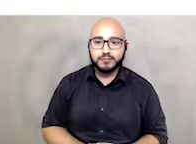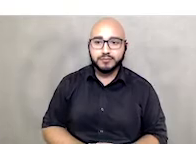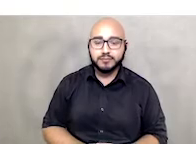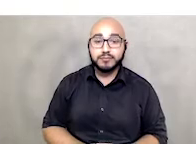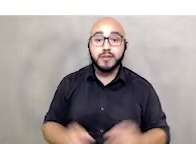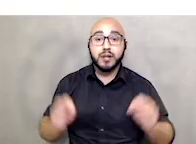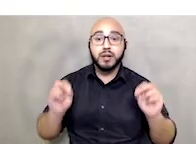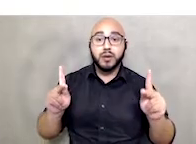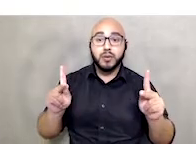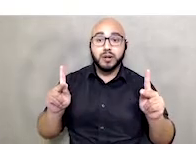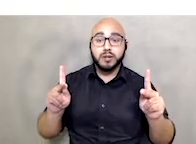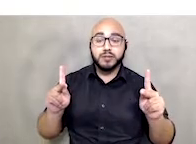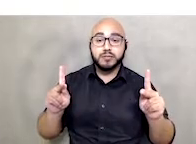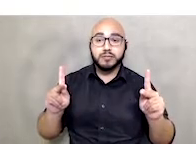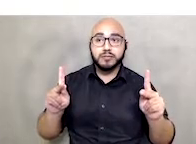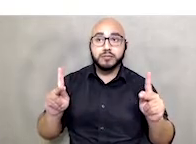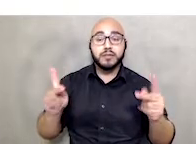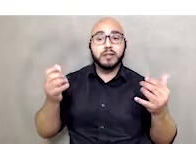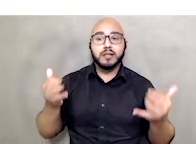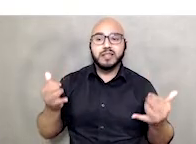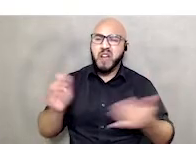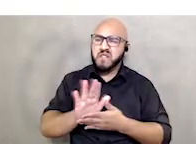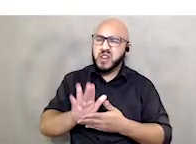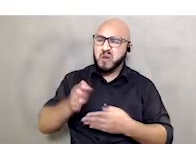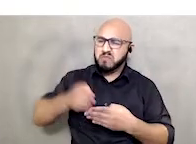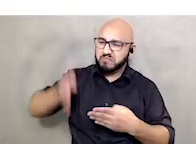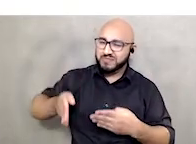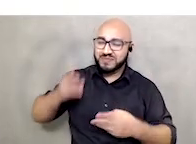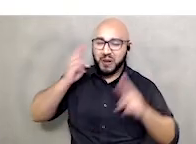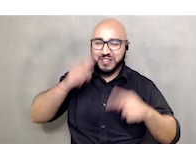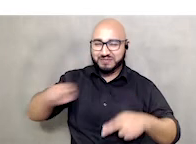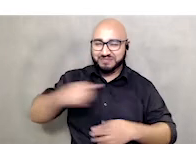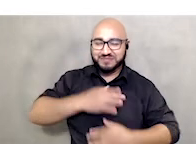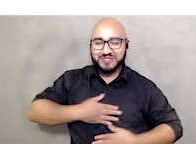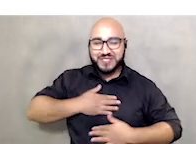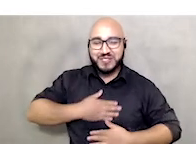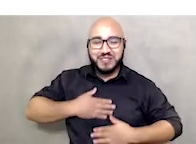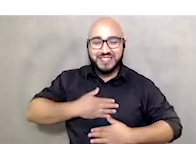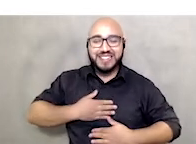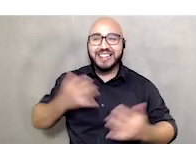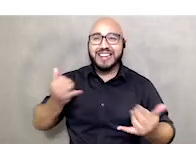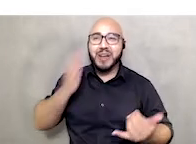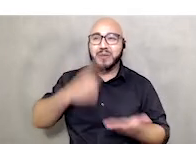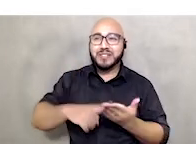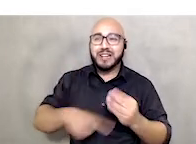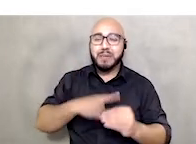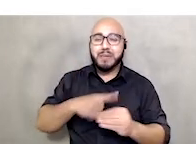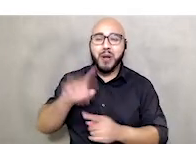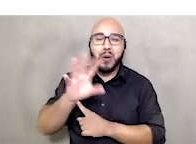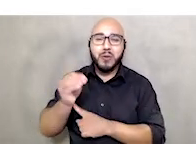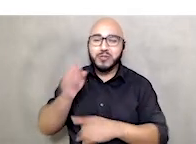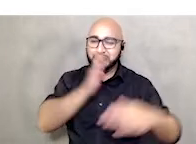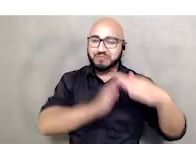Okay, so now we're done with the video. I hope you guys enjoyed it. Now we're going over cultural humility a little bit